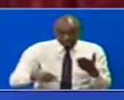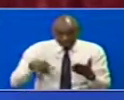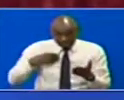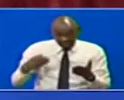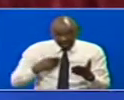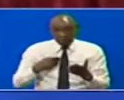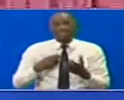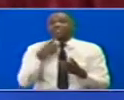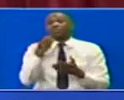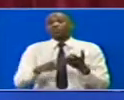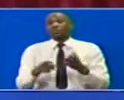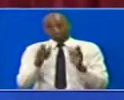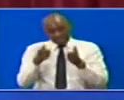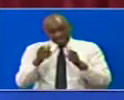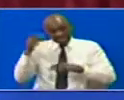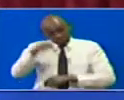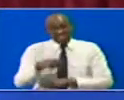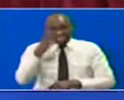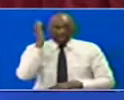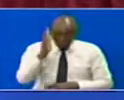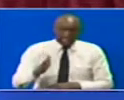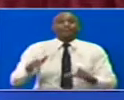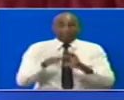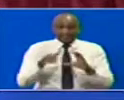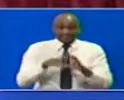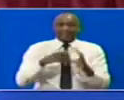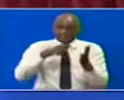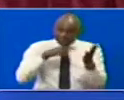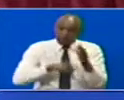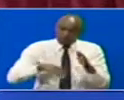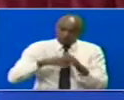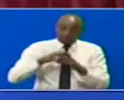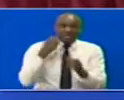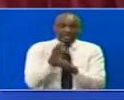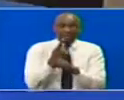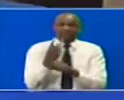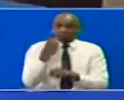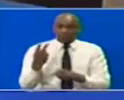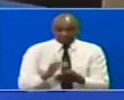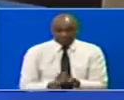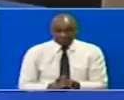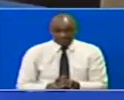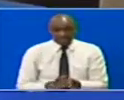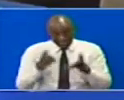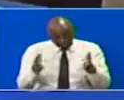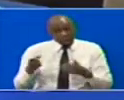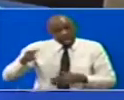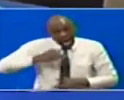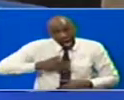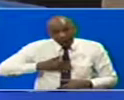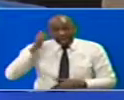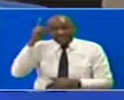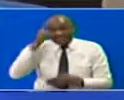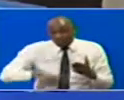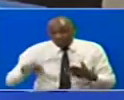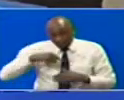briefing stating that they will be competing in the KPL title come 11th February. According to our understanding is that we